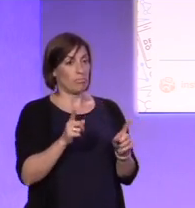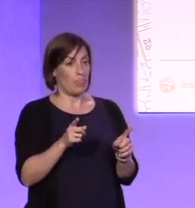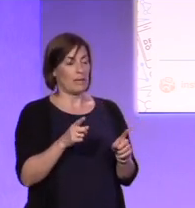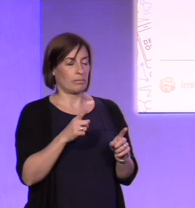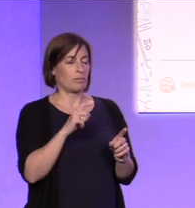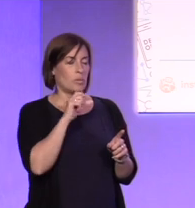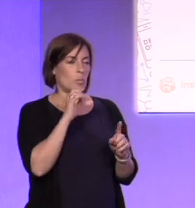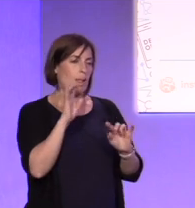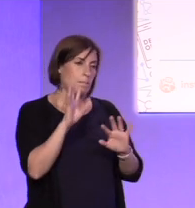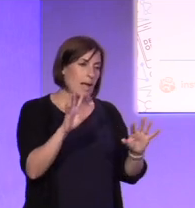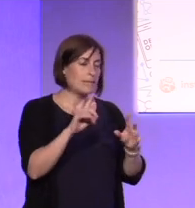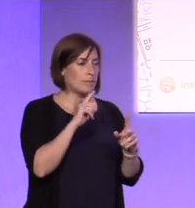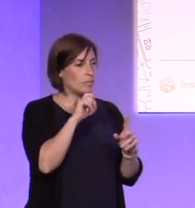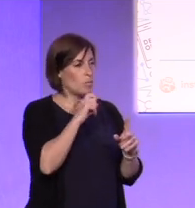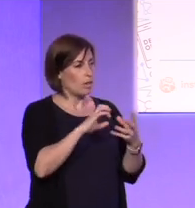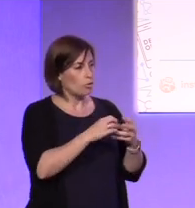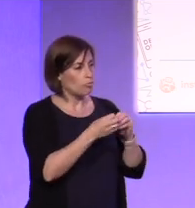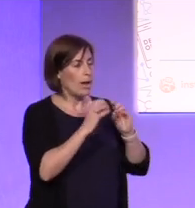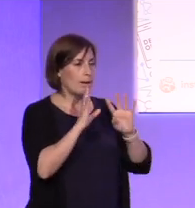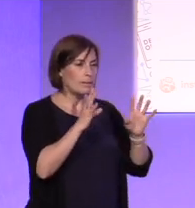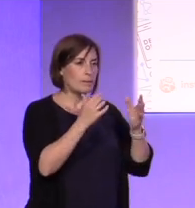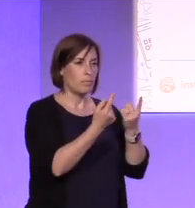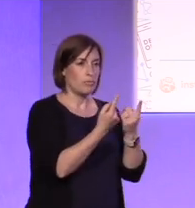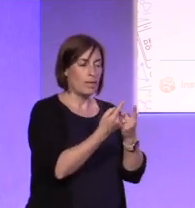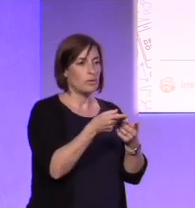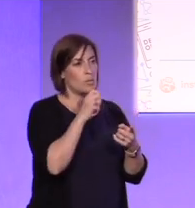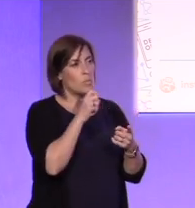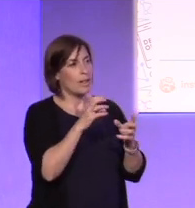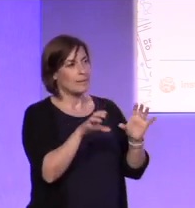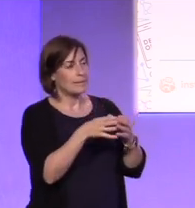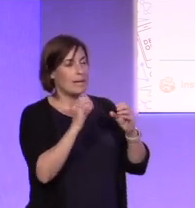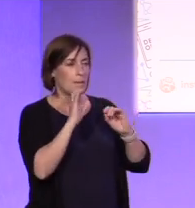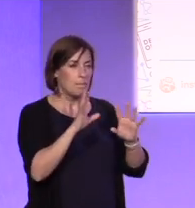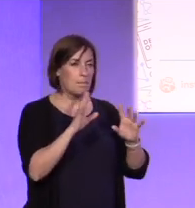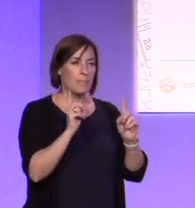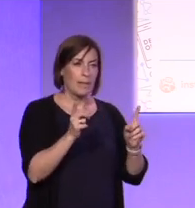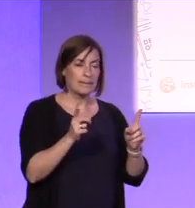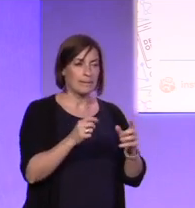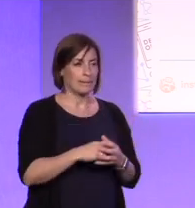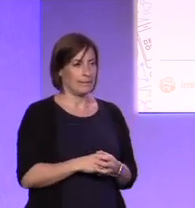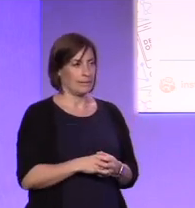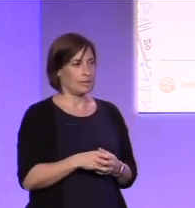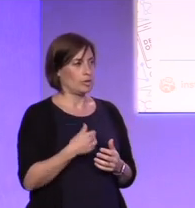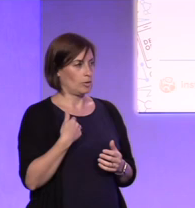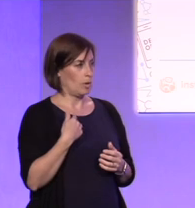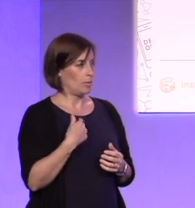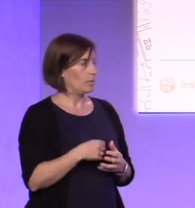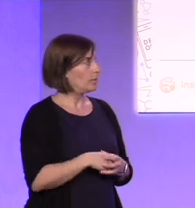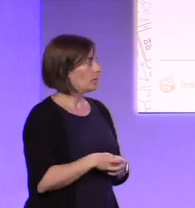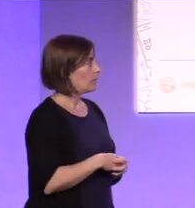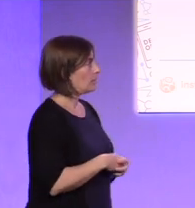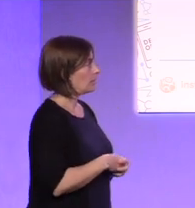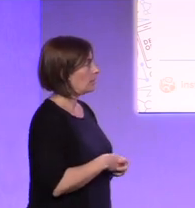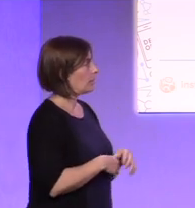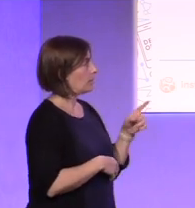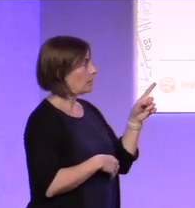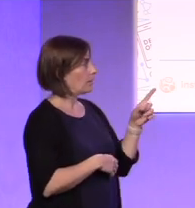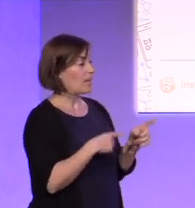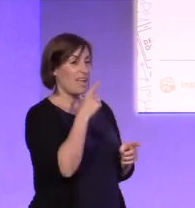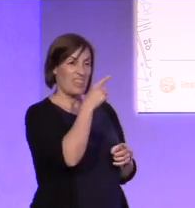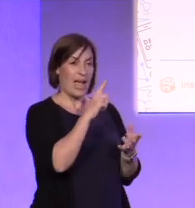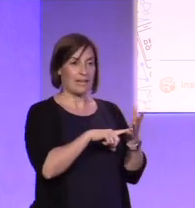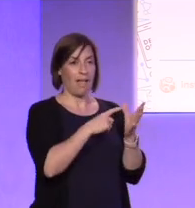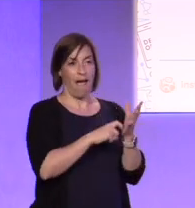build amazing products, and you will have an amazing team. And that is the end of the show, and that was Lars.